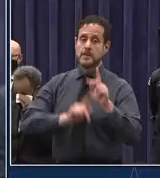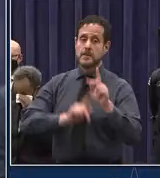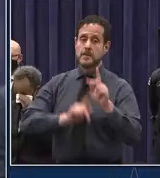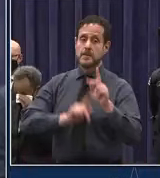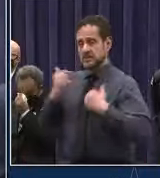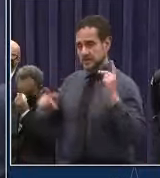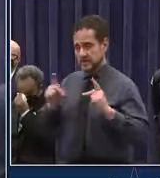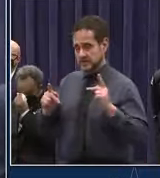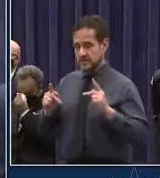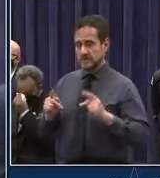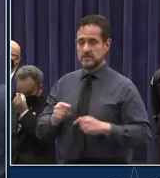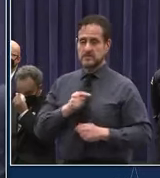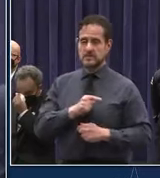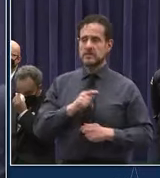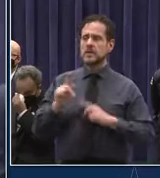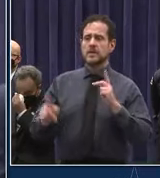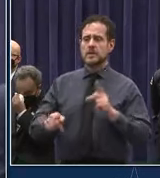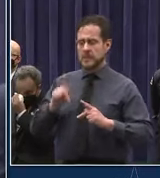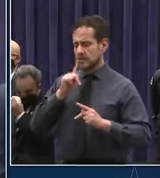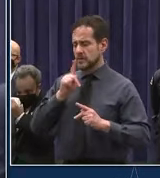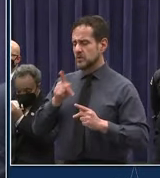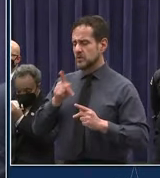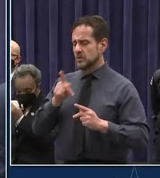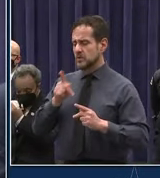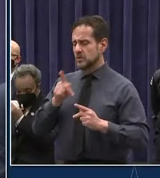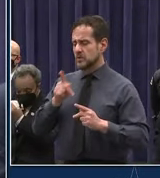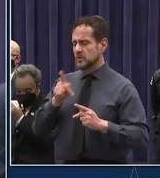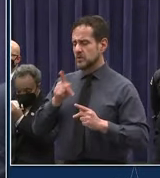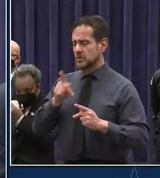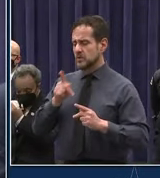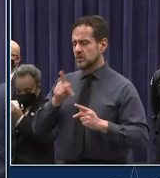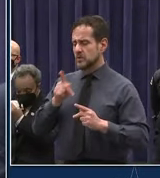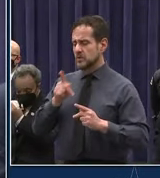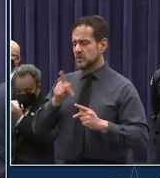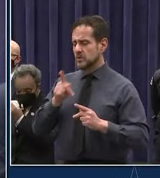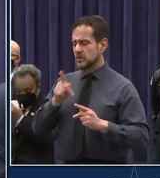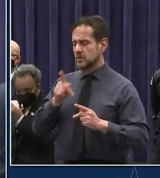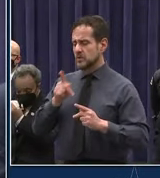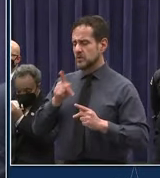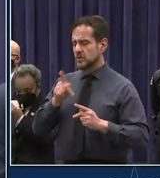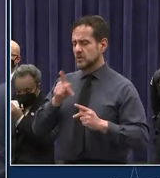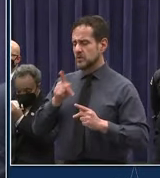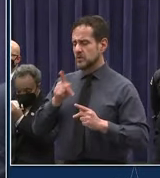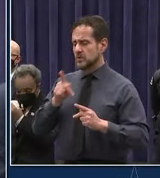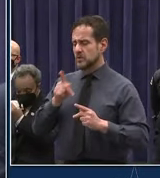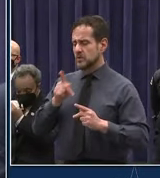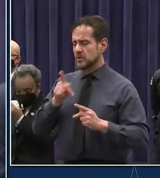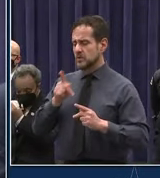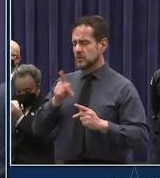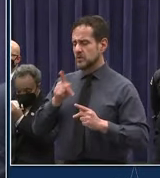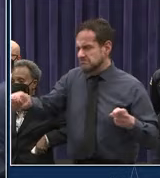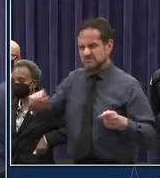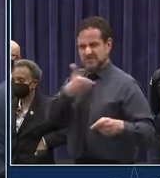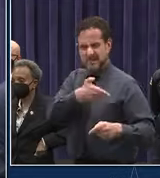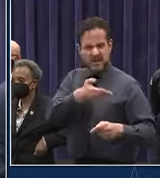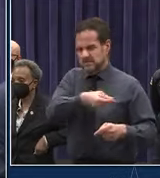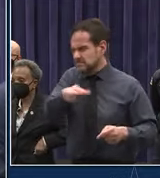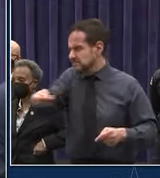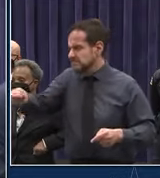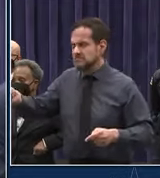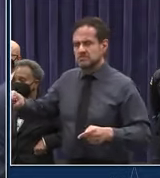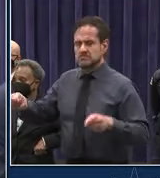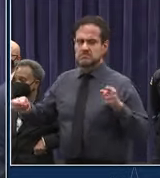those that are really the true culprits of what's happening in our communities.